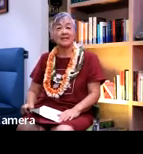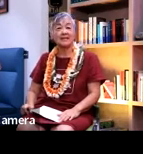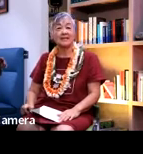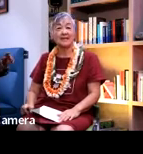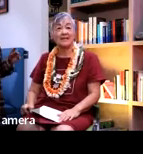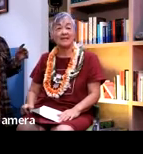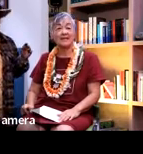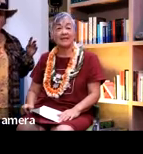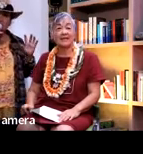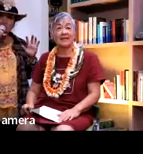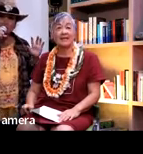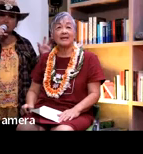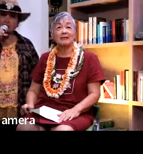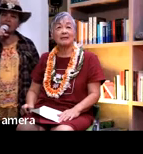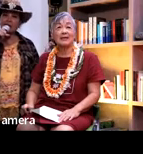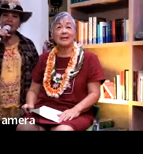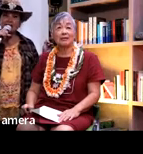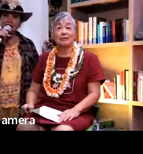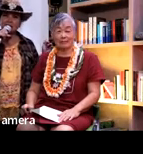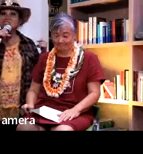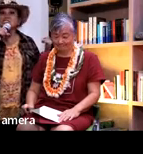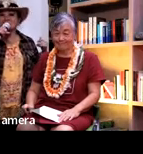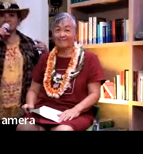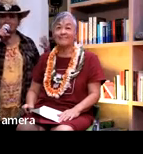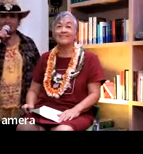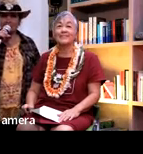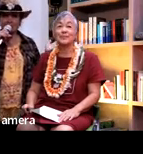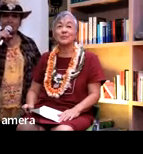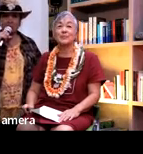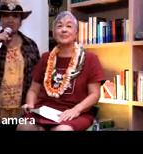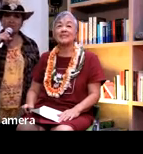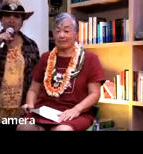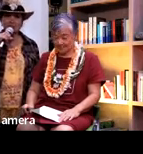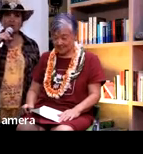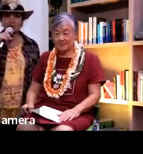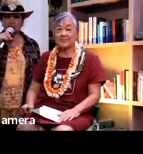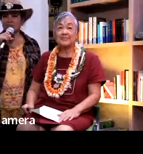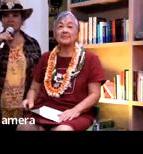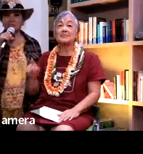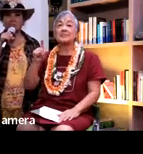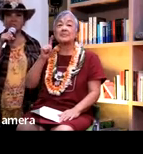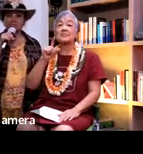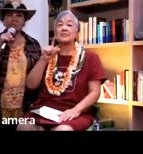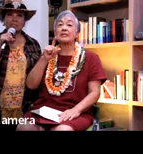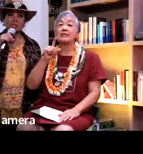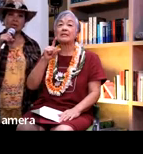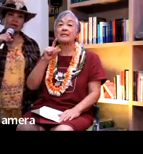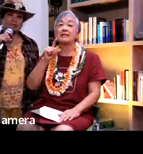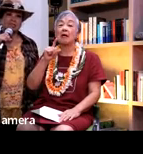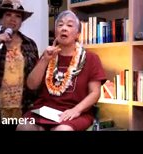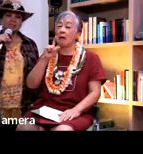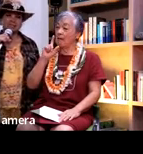it was mostly gestures and pigeon sign language. We called,